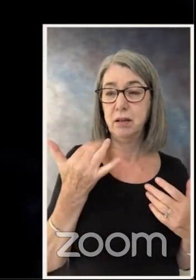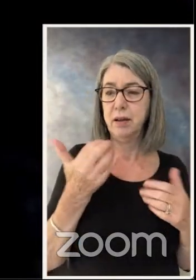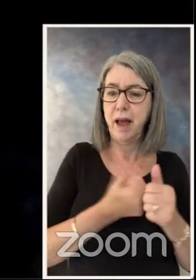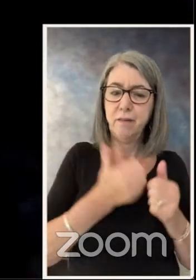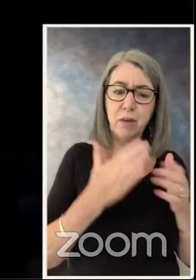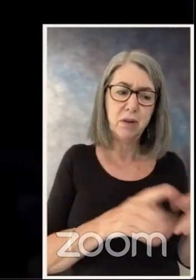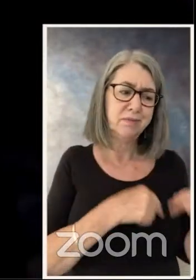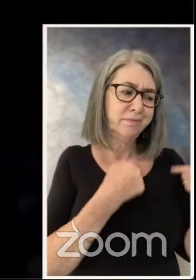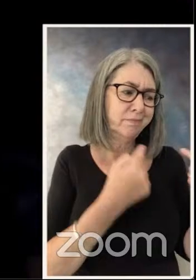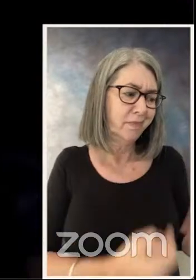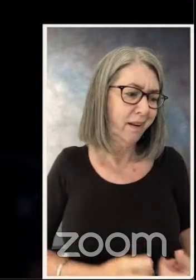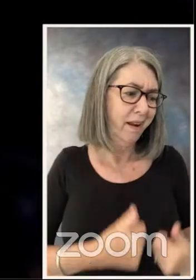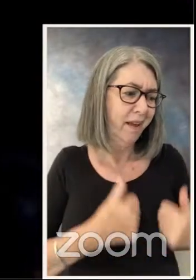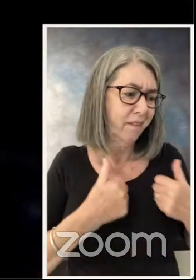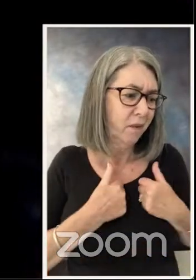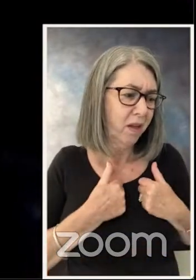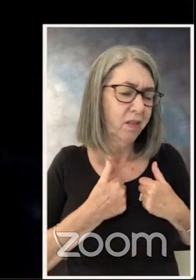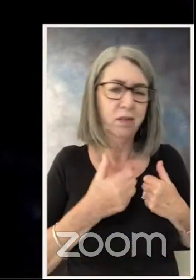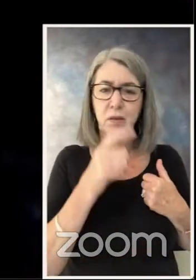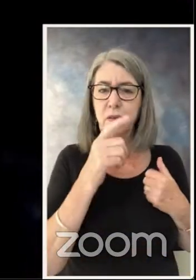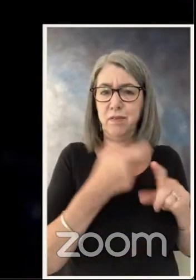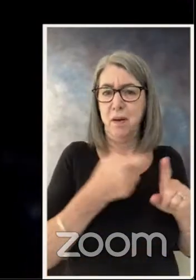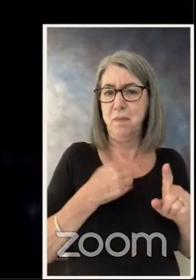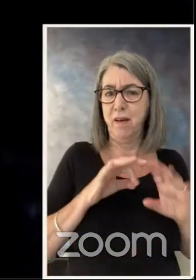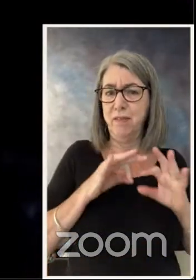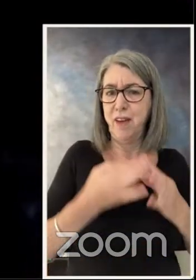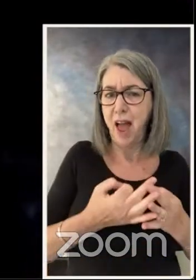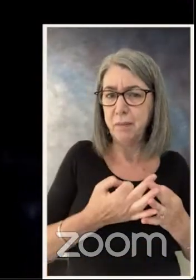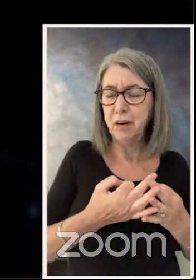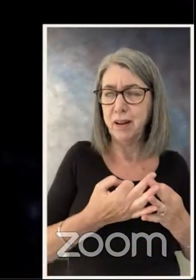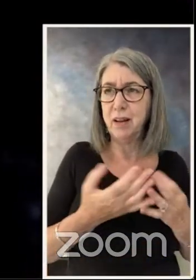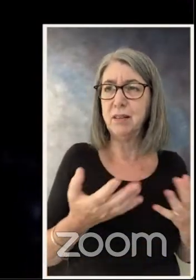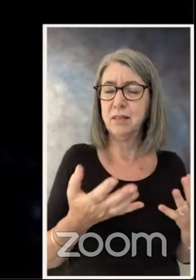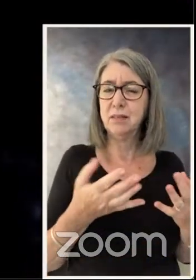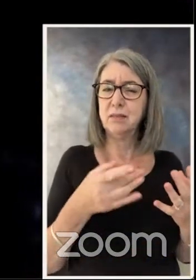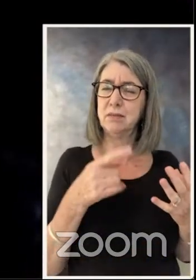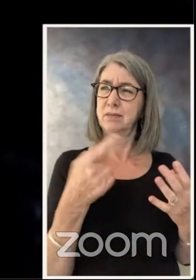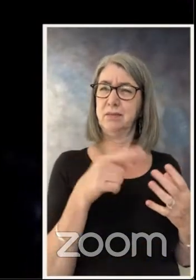every person that I had lived with that was related to me throughout my whole life